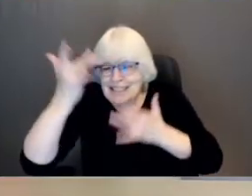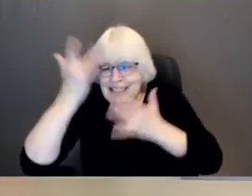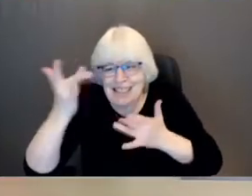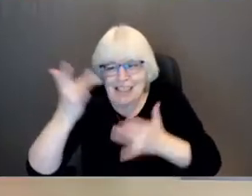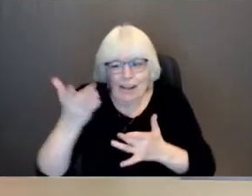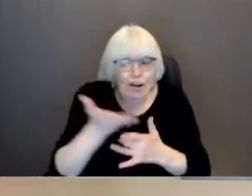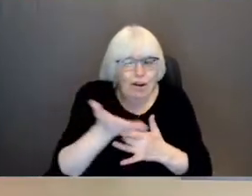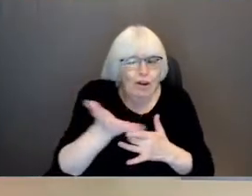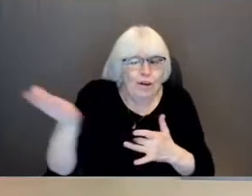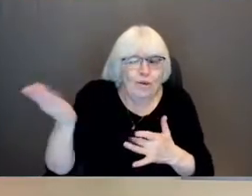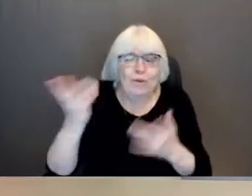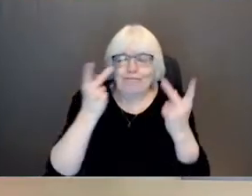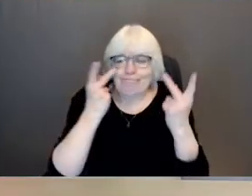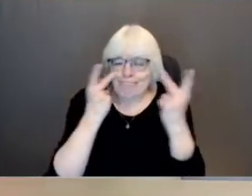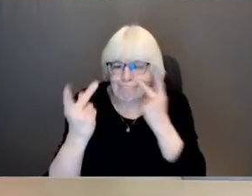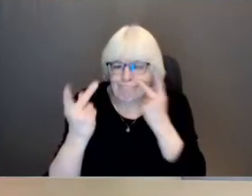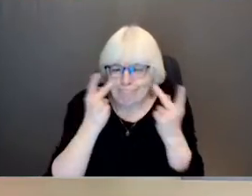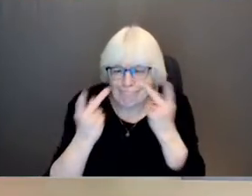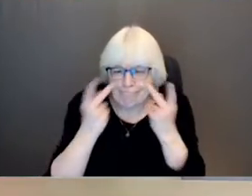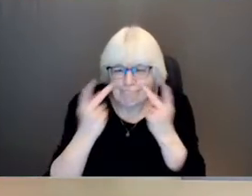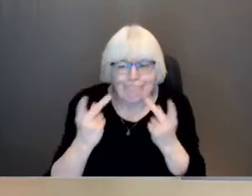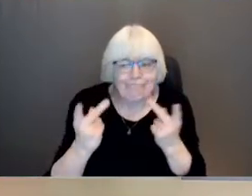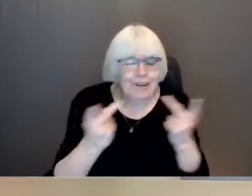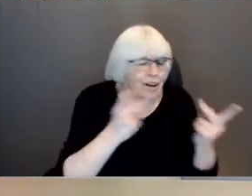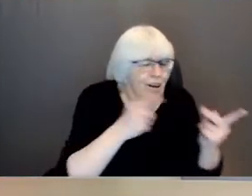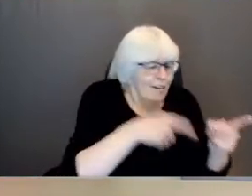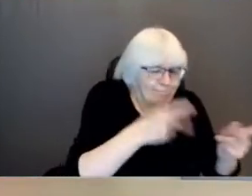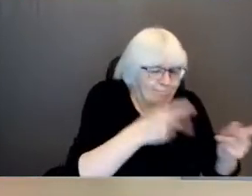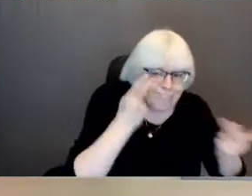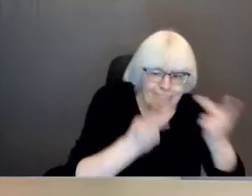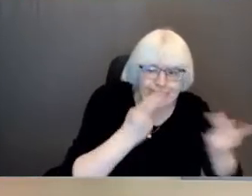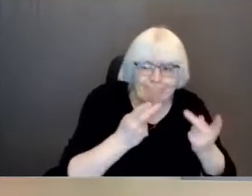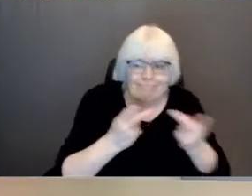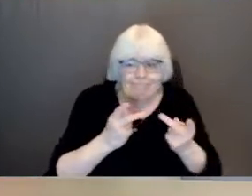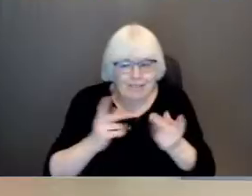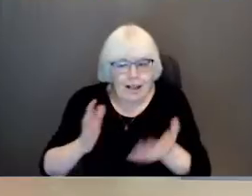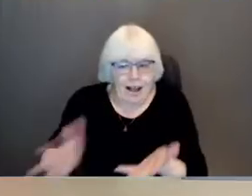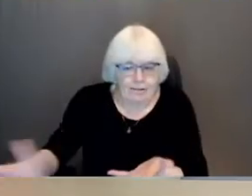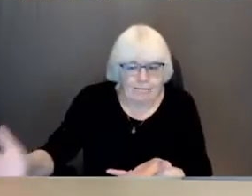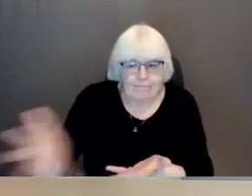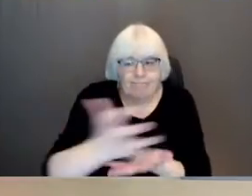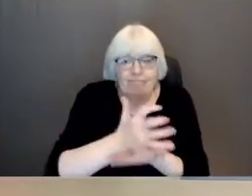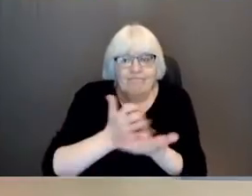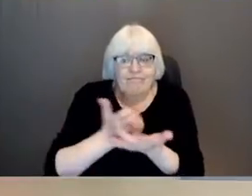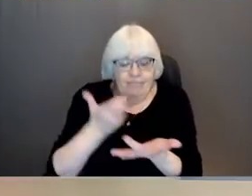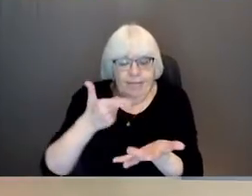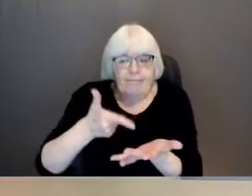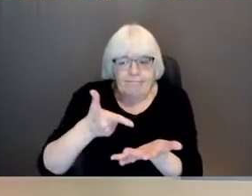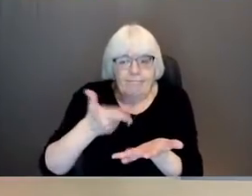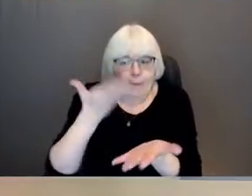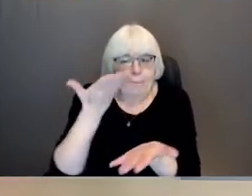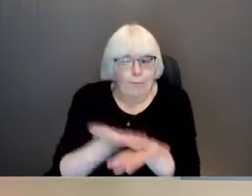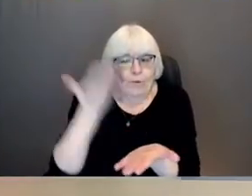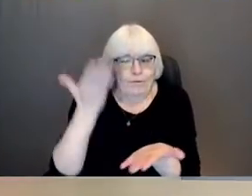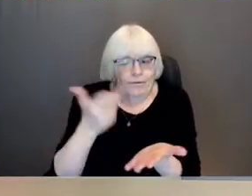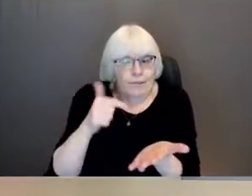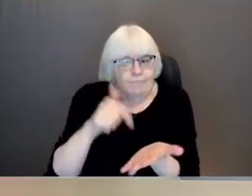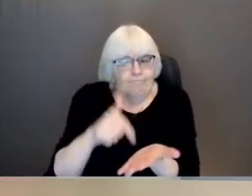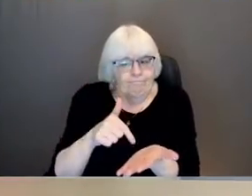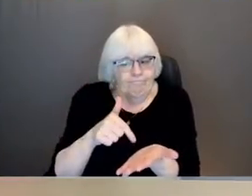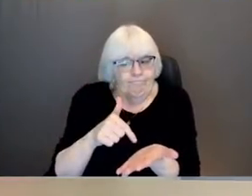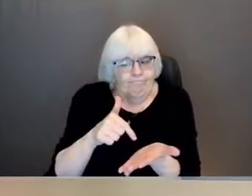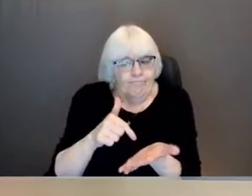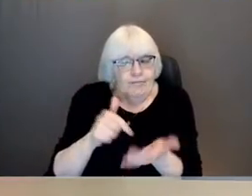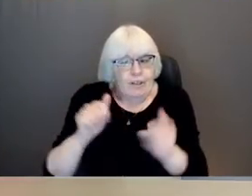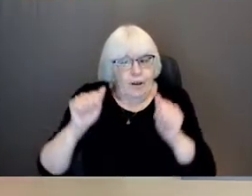I think this certainly may not be the last wave, but it will certainly, I think we're all hopeful